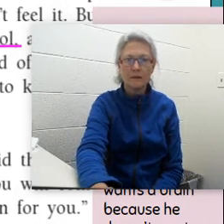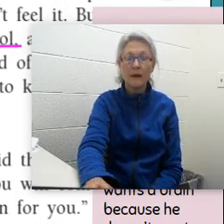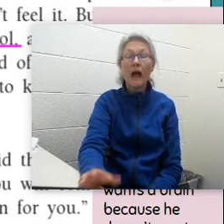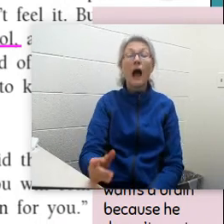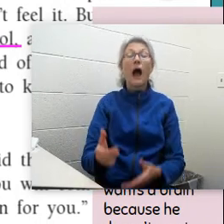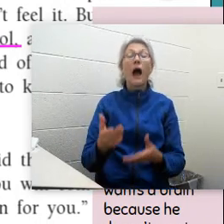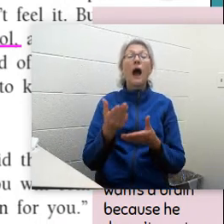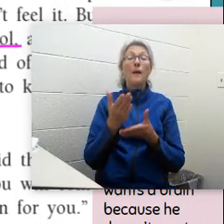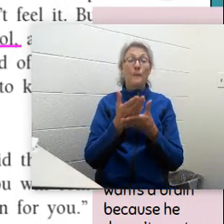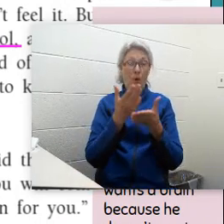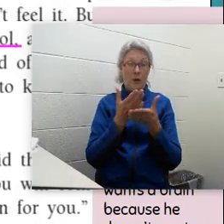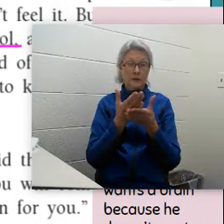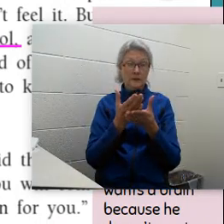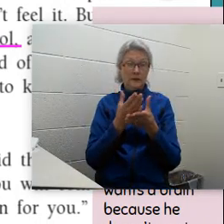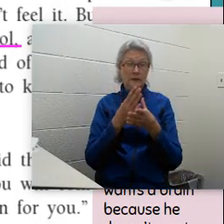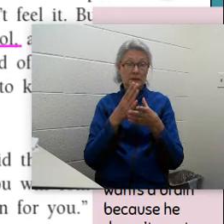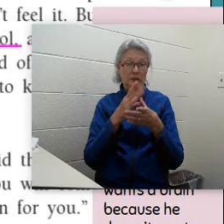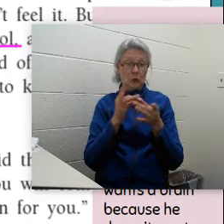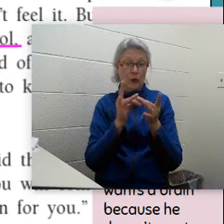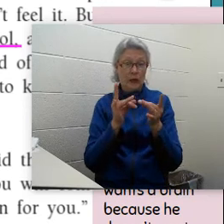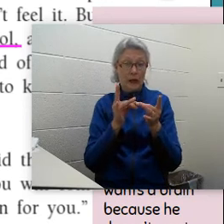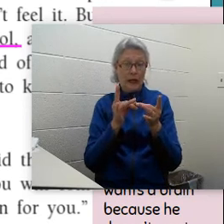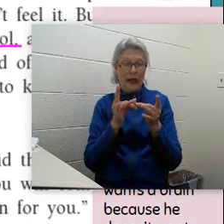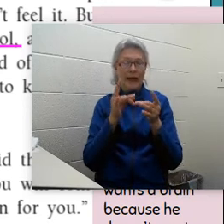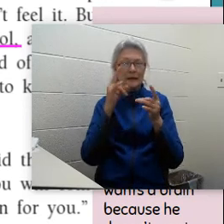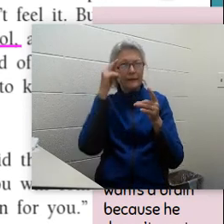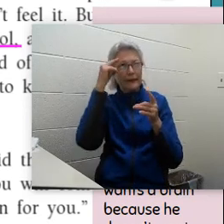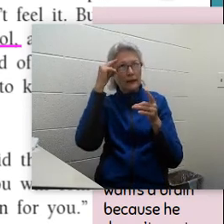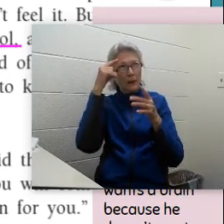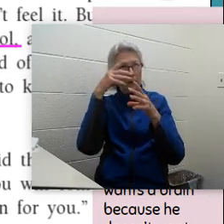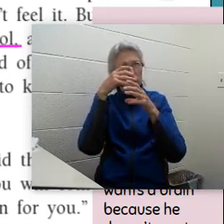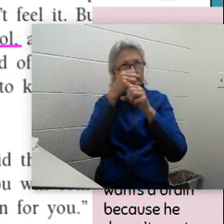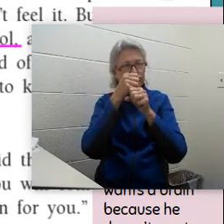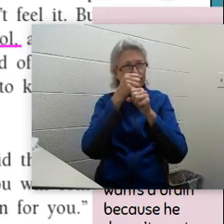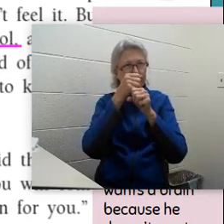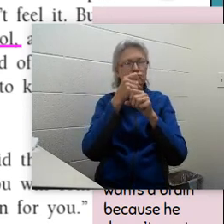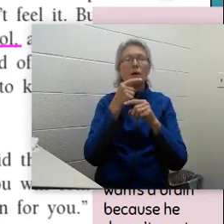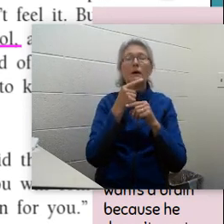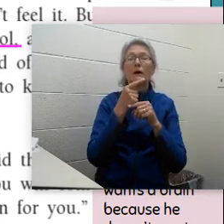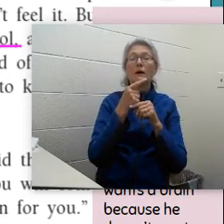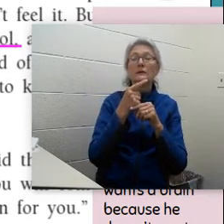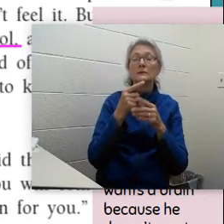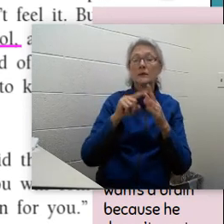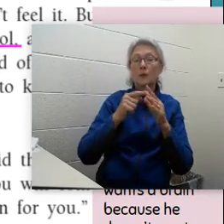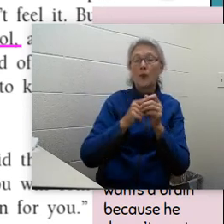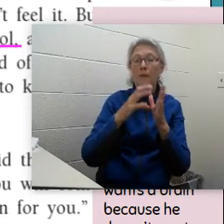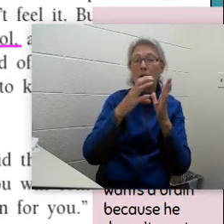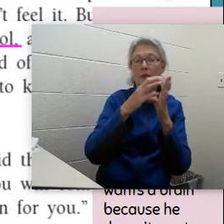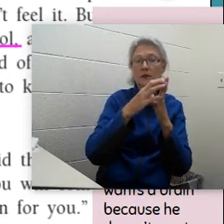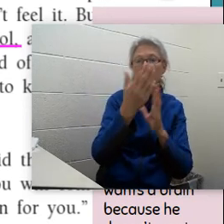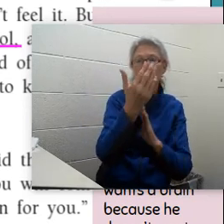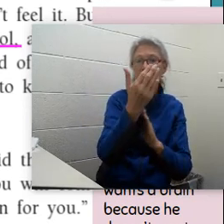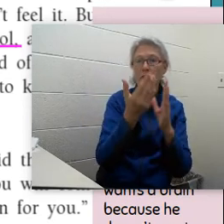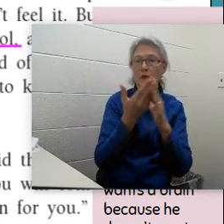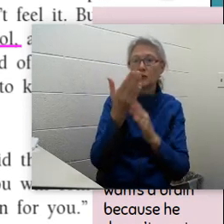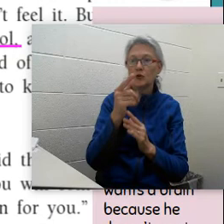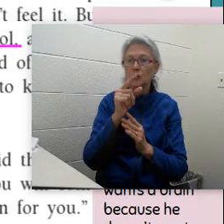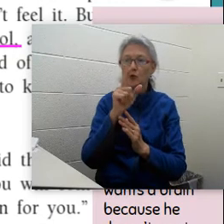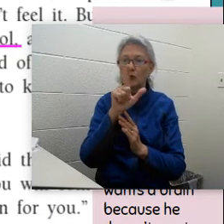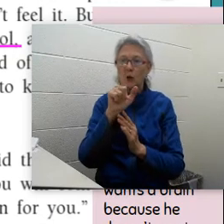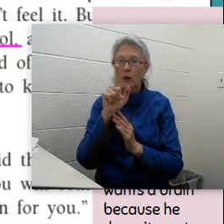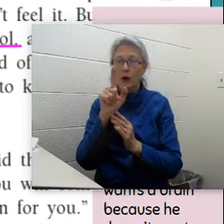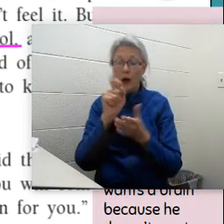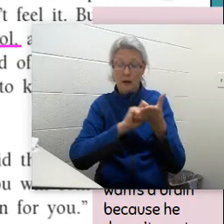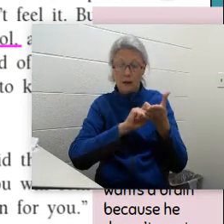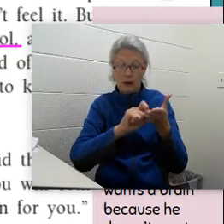I'm going to pause and collect my thoughts, starting with paragraphs 15 through 21. I underlined the part where